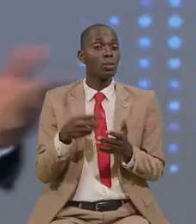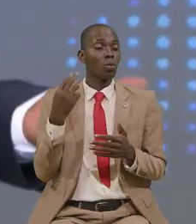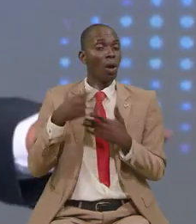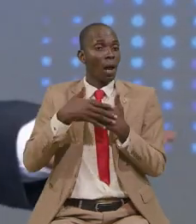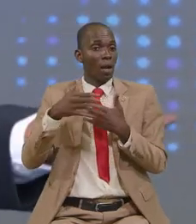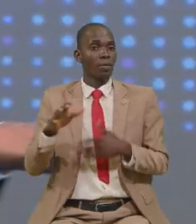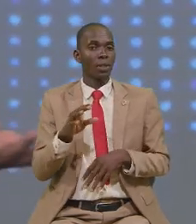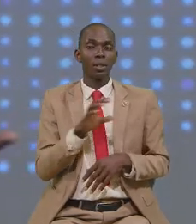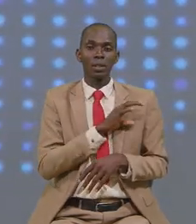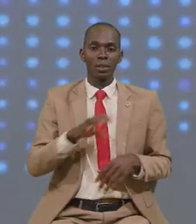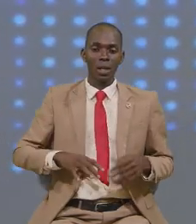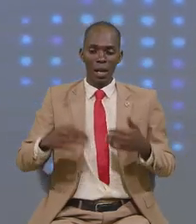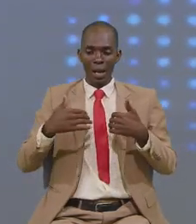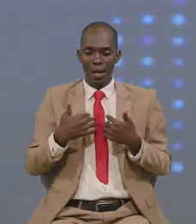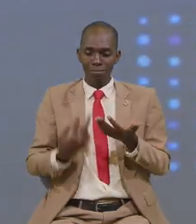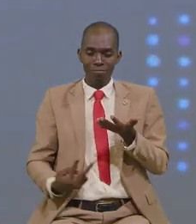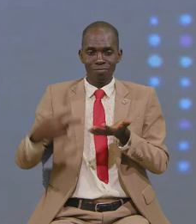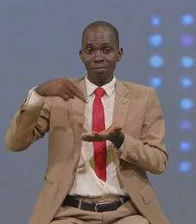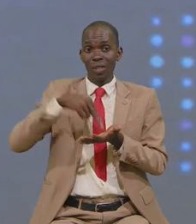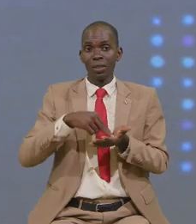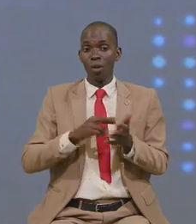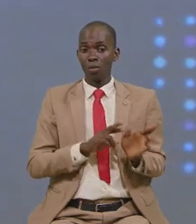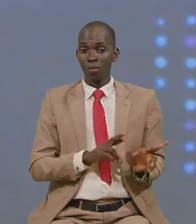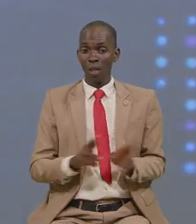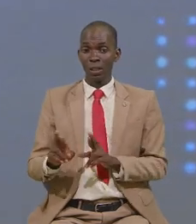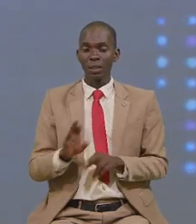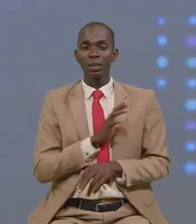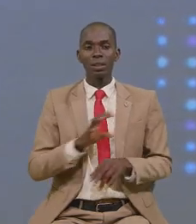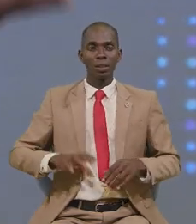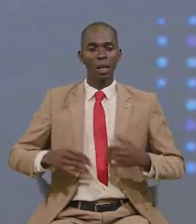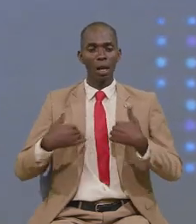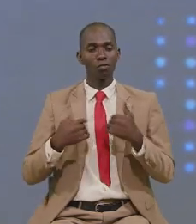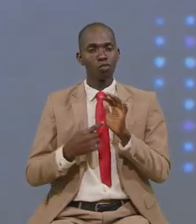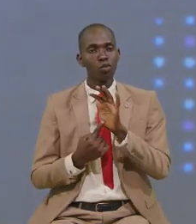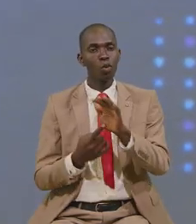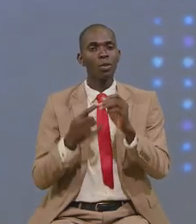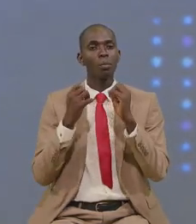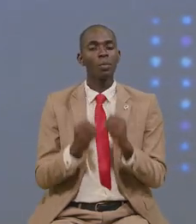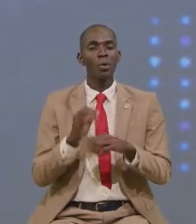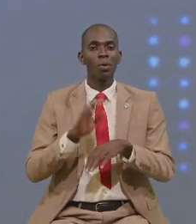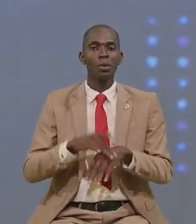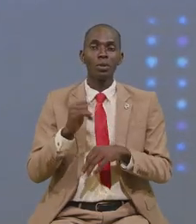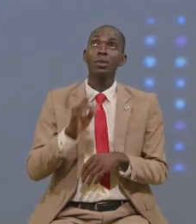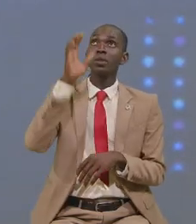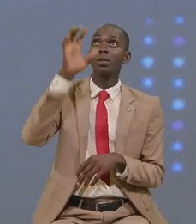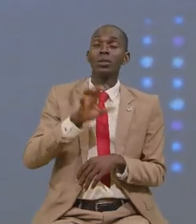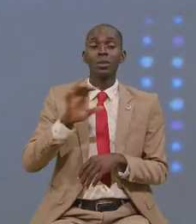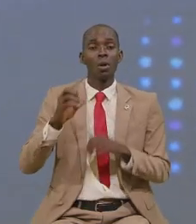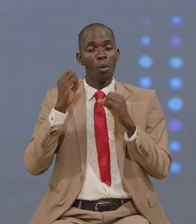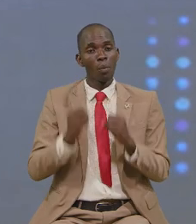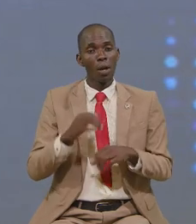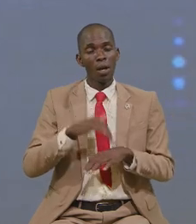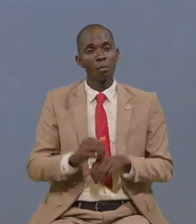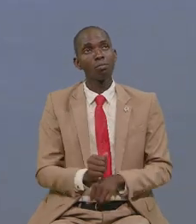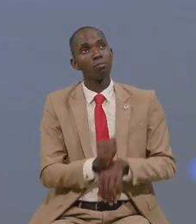resurrection. Already he's demonstrated power on the cross, power at Calvary, he's